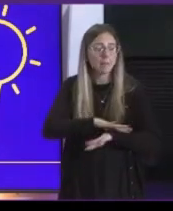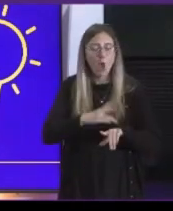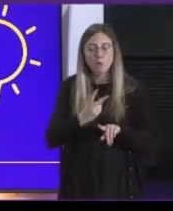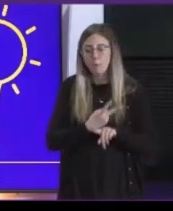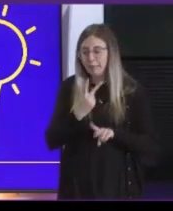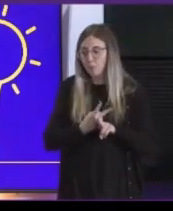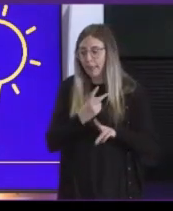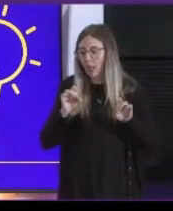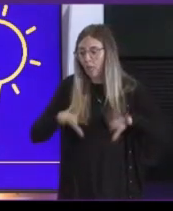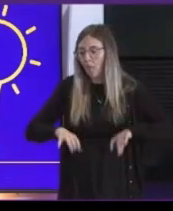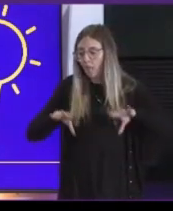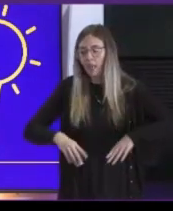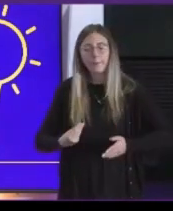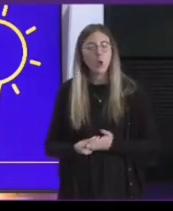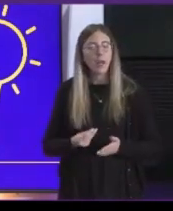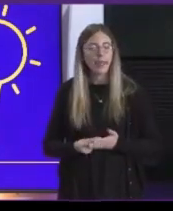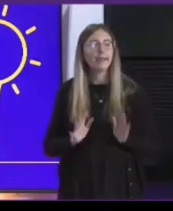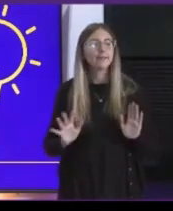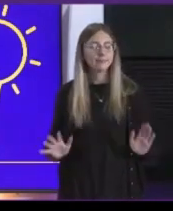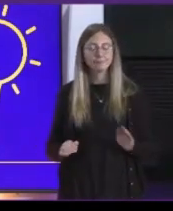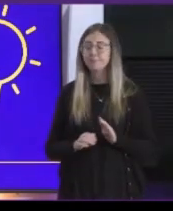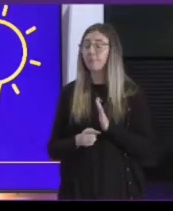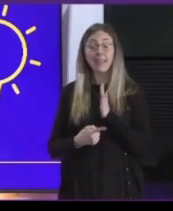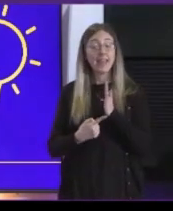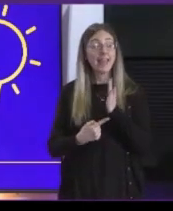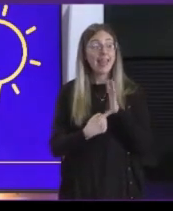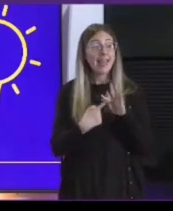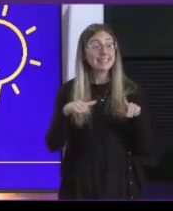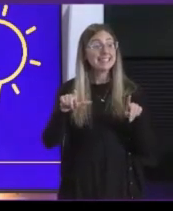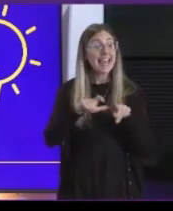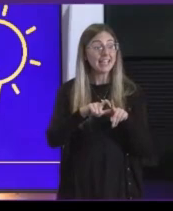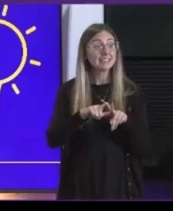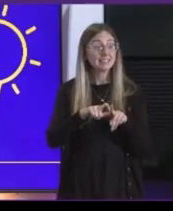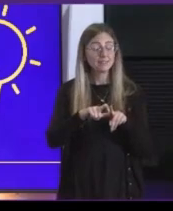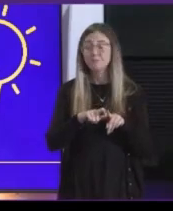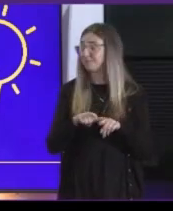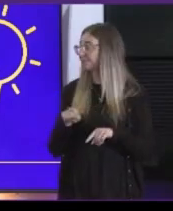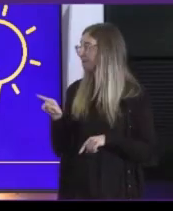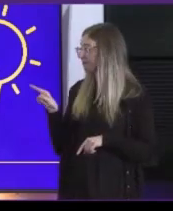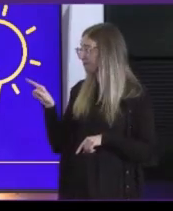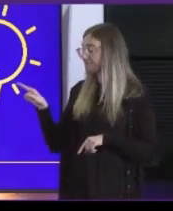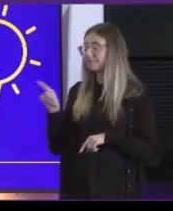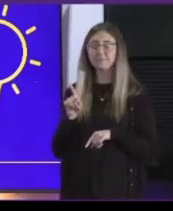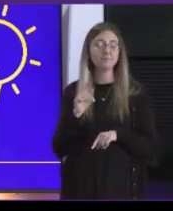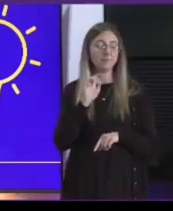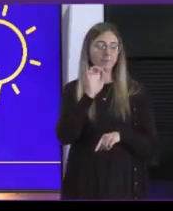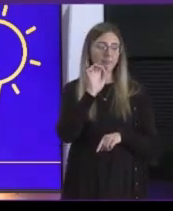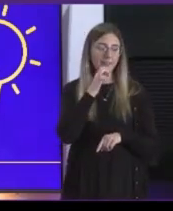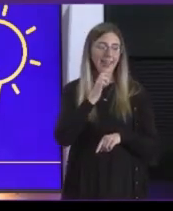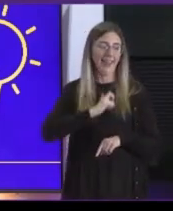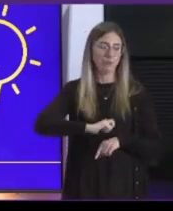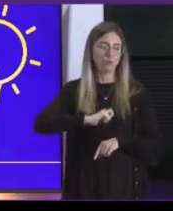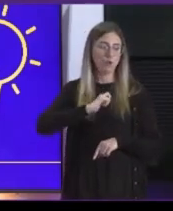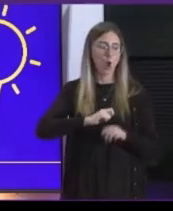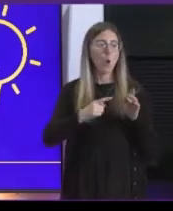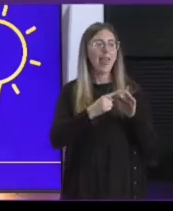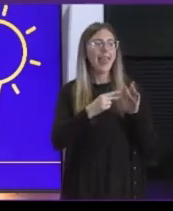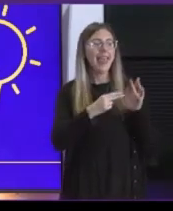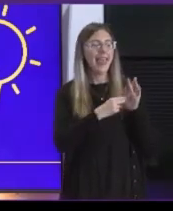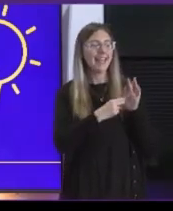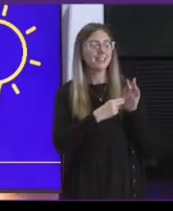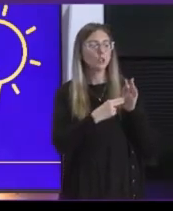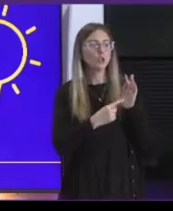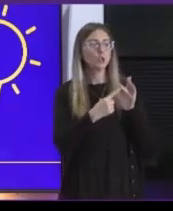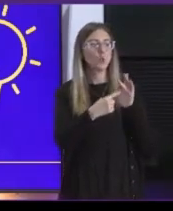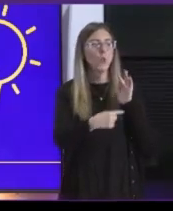again. Brilliant. Ted, can you tell us a bit about, I know you're going to be talking about a couple of things. One is your role at Intuit, but also your role